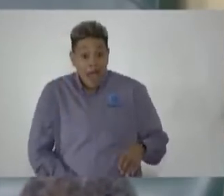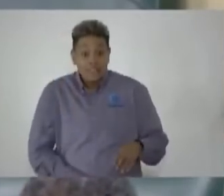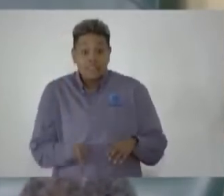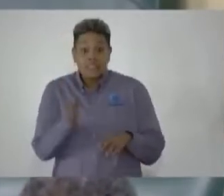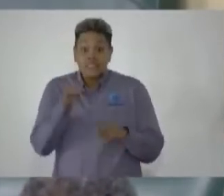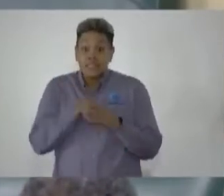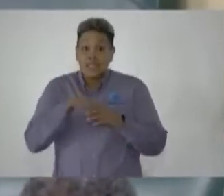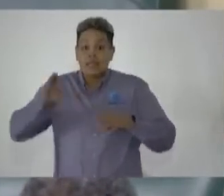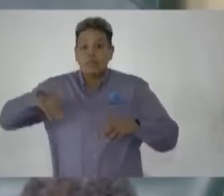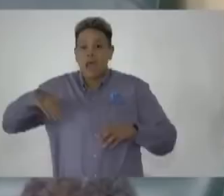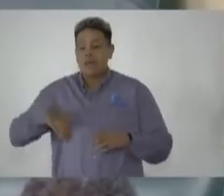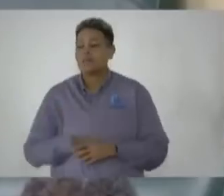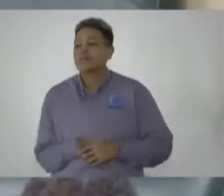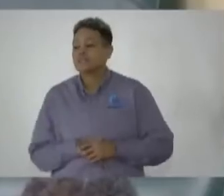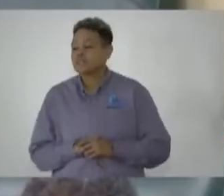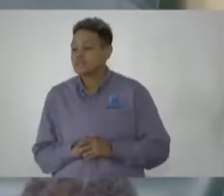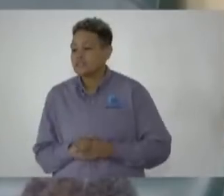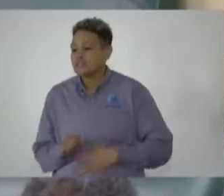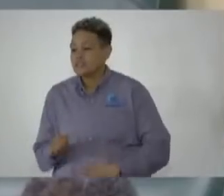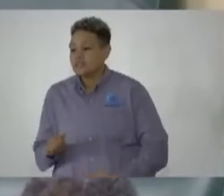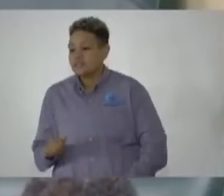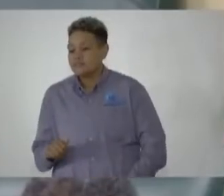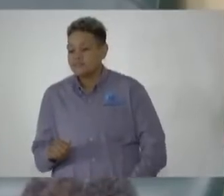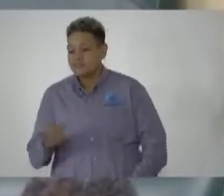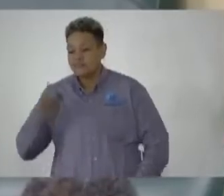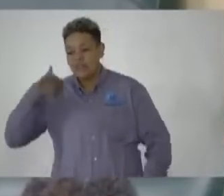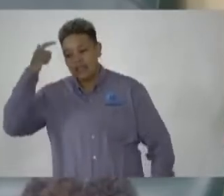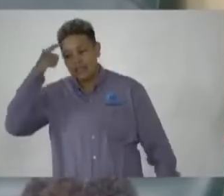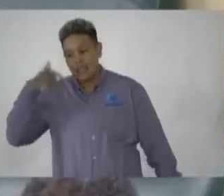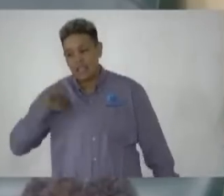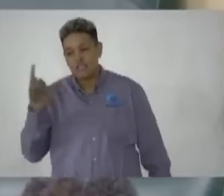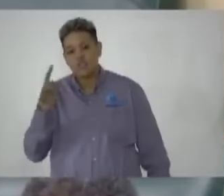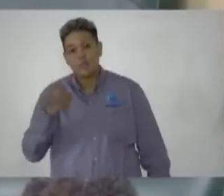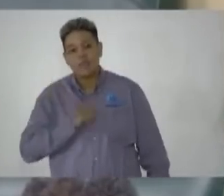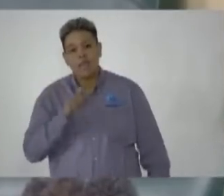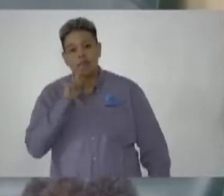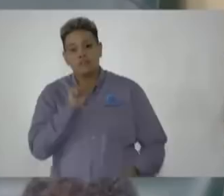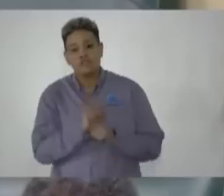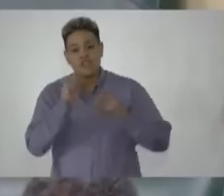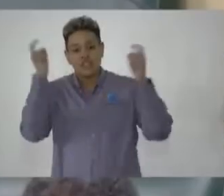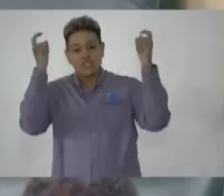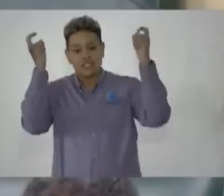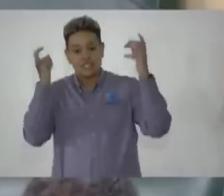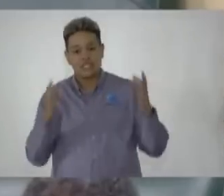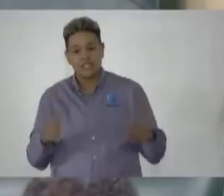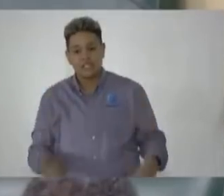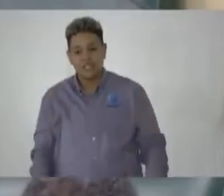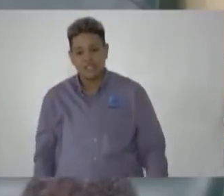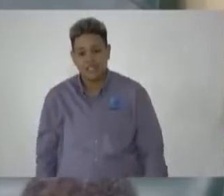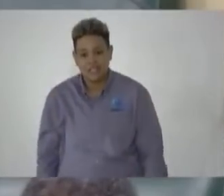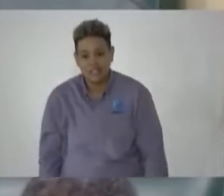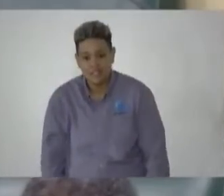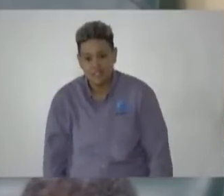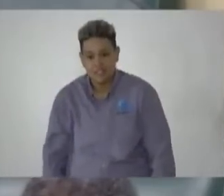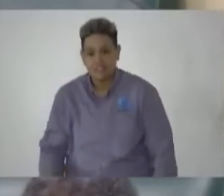pantsuits in Parliament. And I think that is something I certainly celebrate.